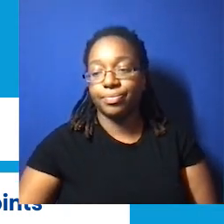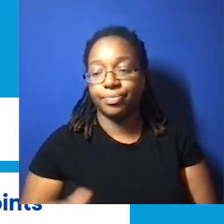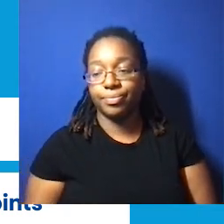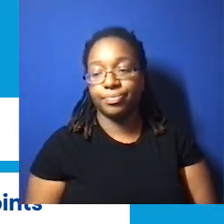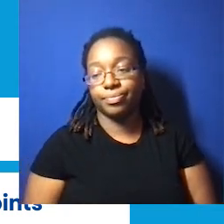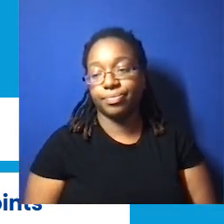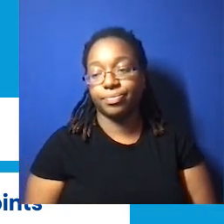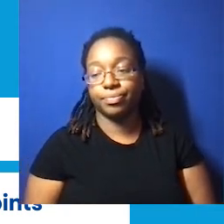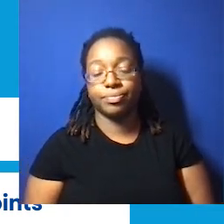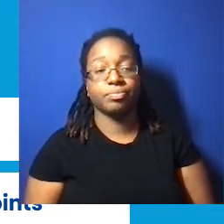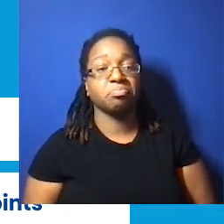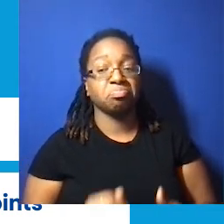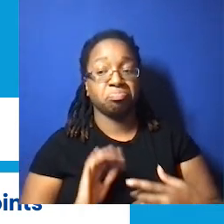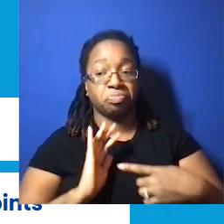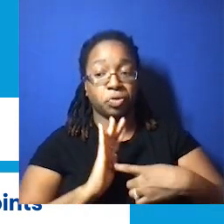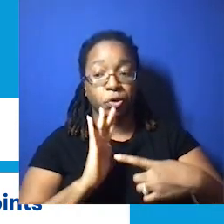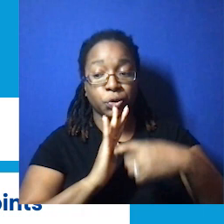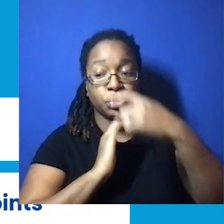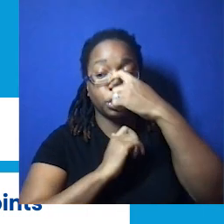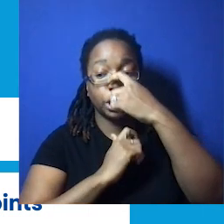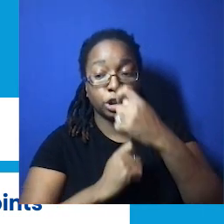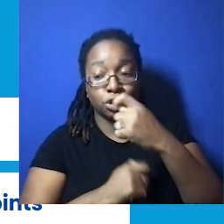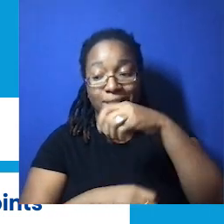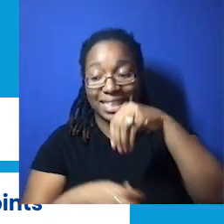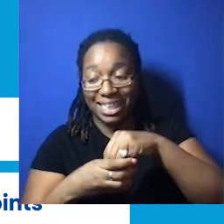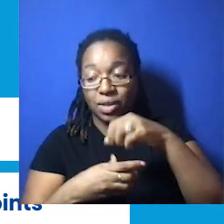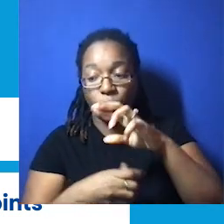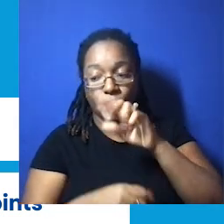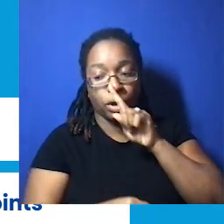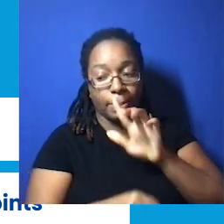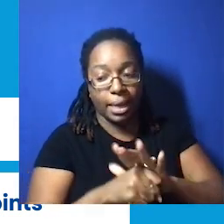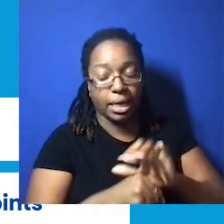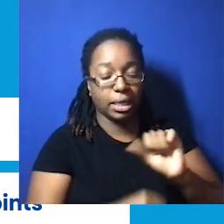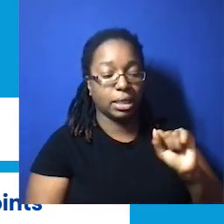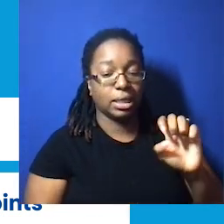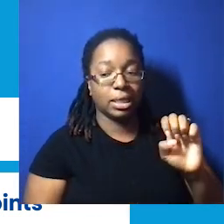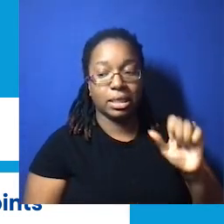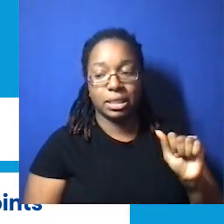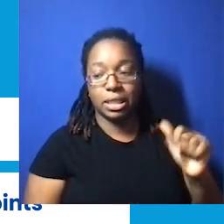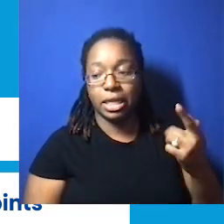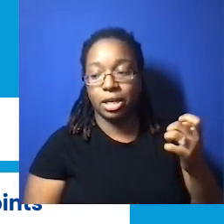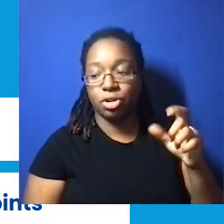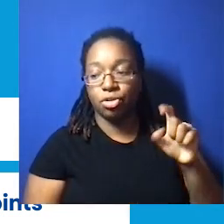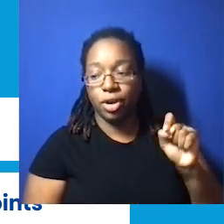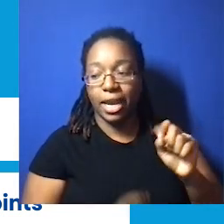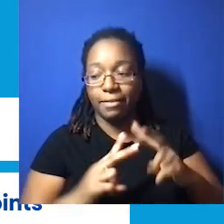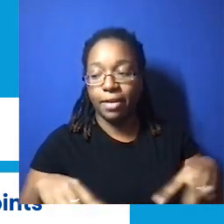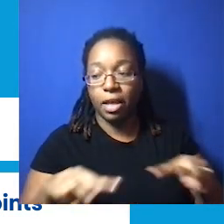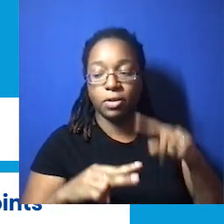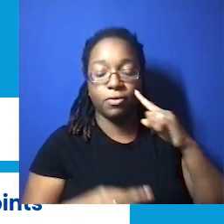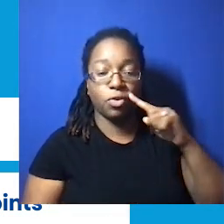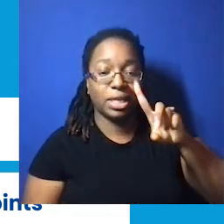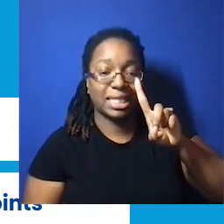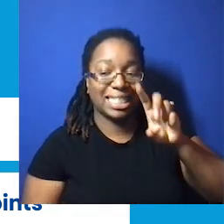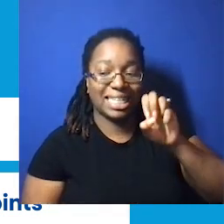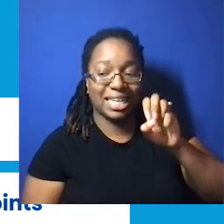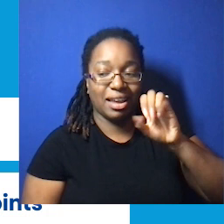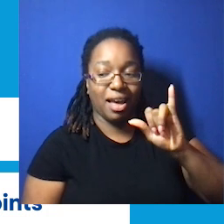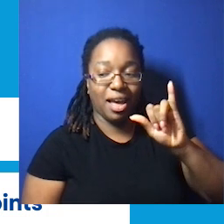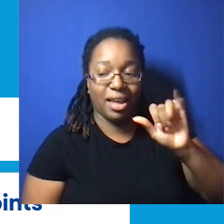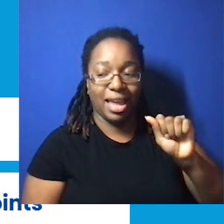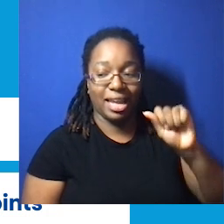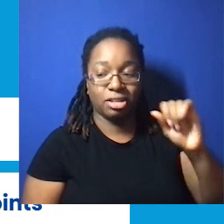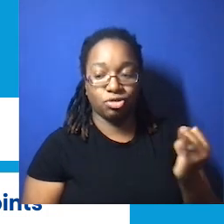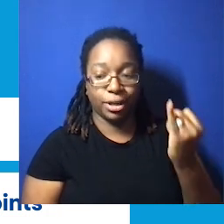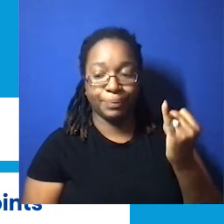you demonstrated an interest in or commitment to the Sea Grant values of DEIJA, You have creative